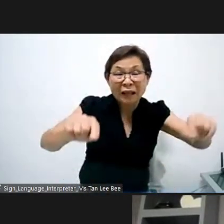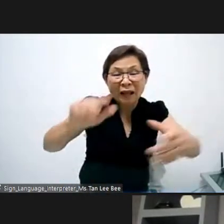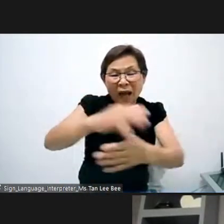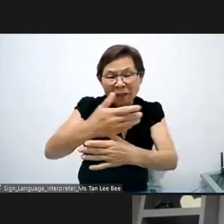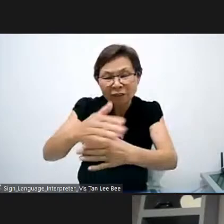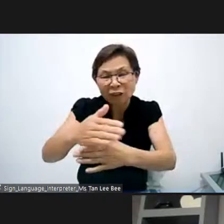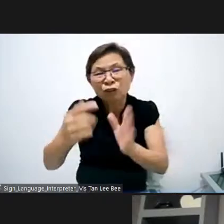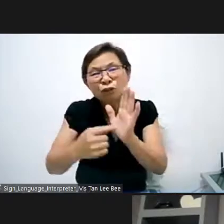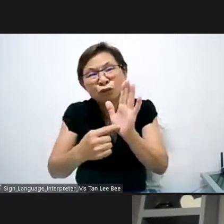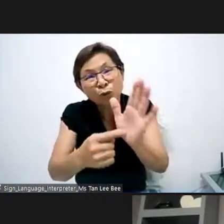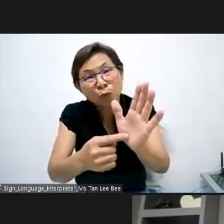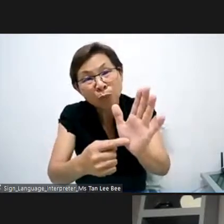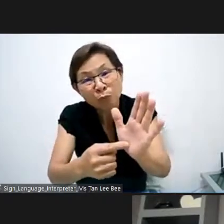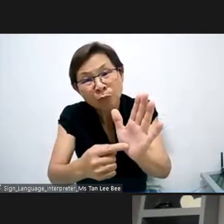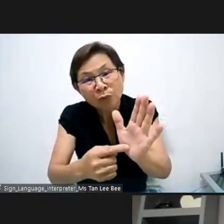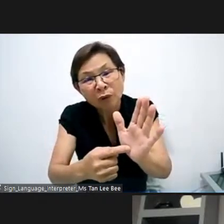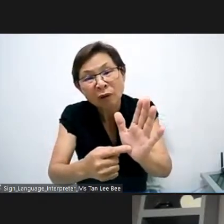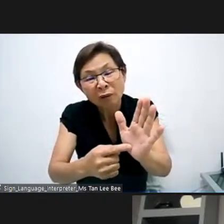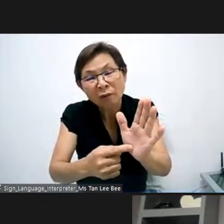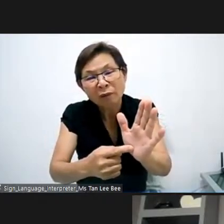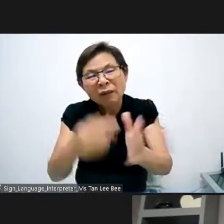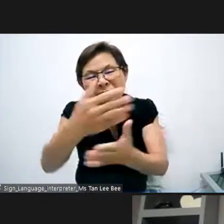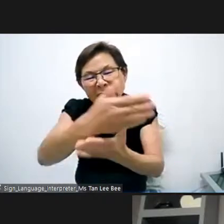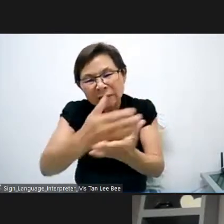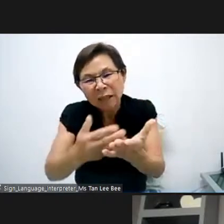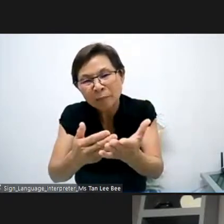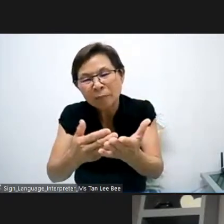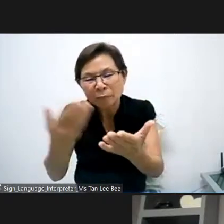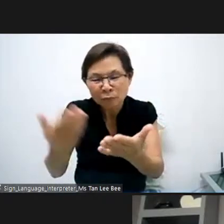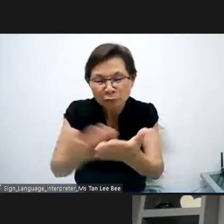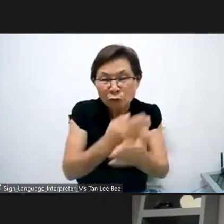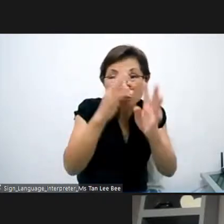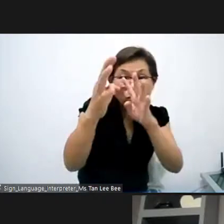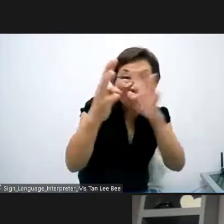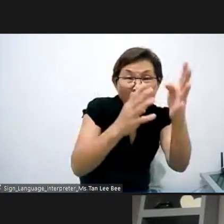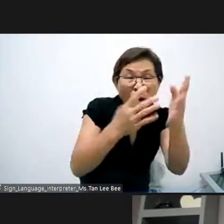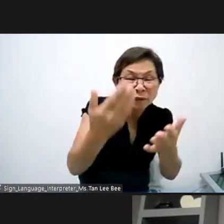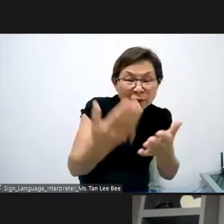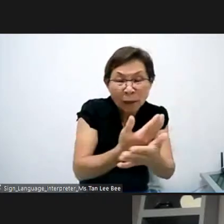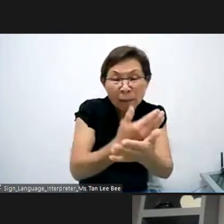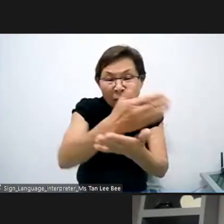reflection, actually, that sums up innovation, and that somehow